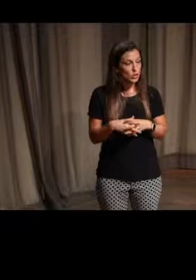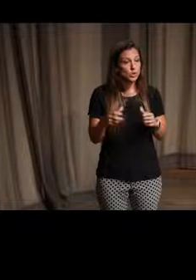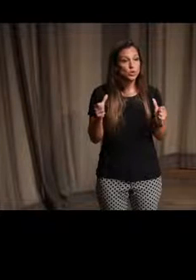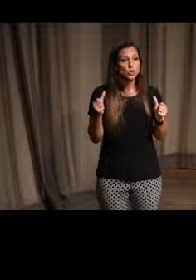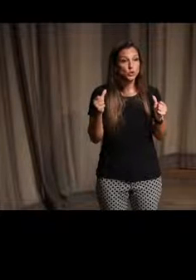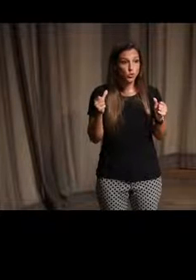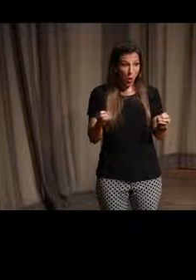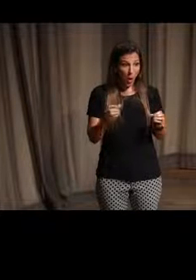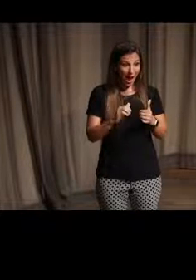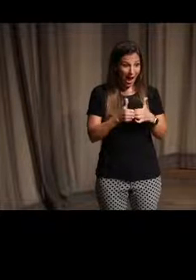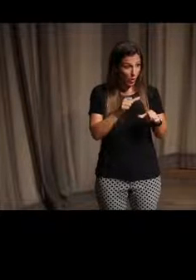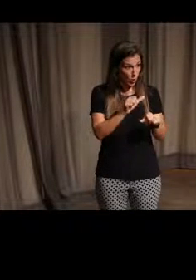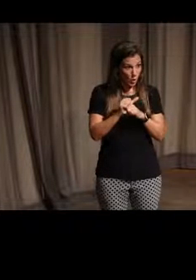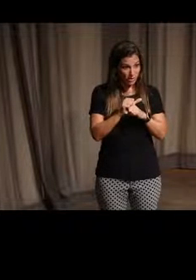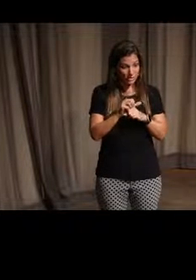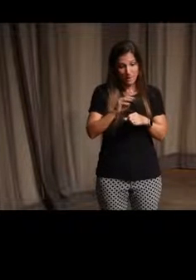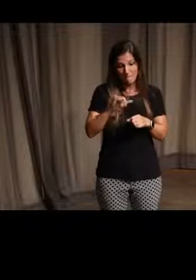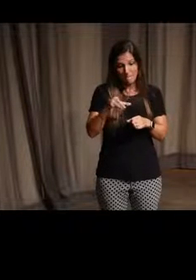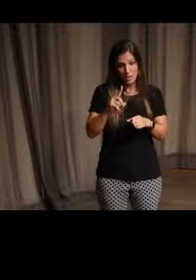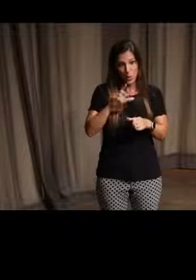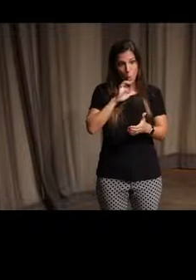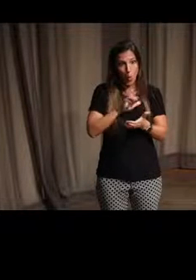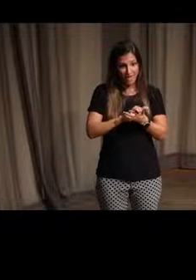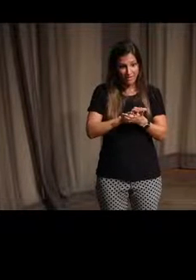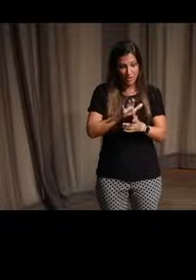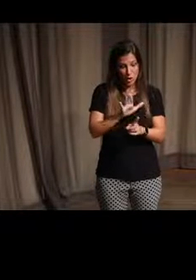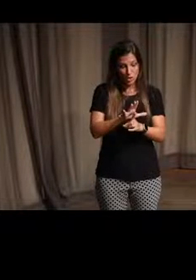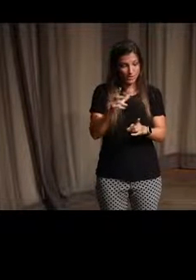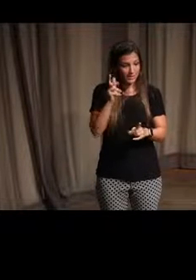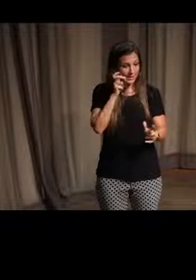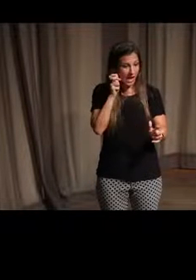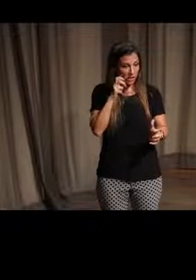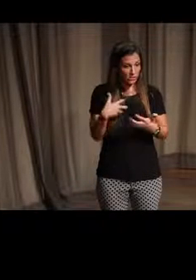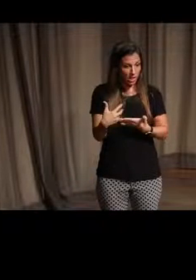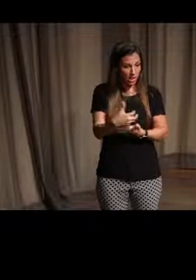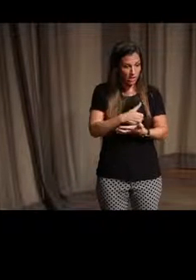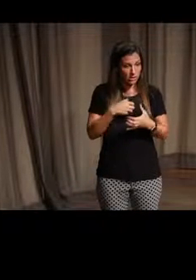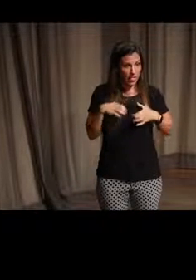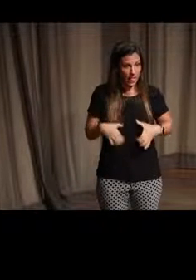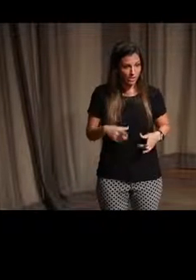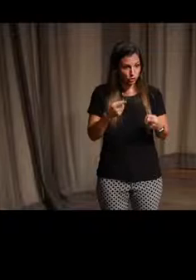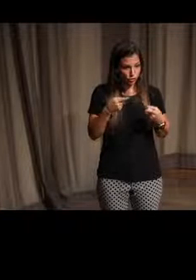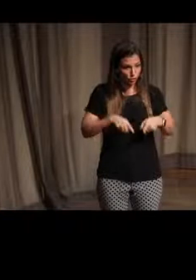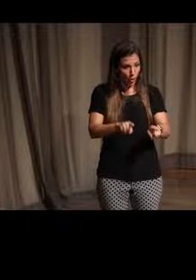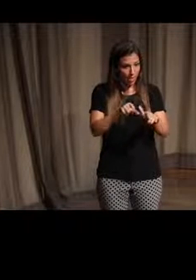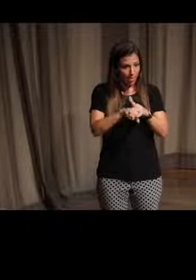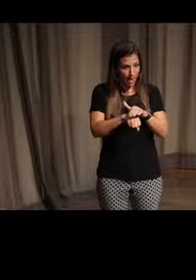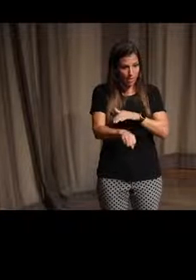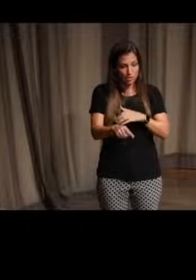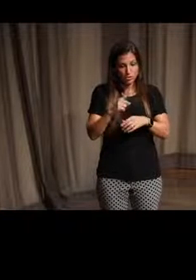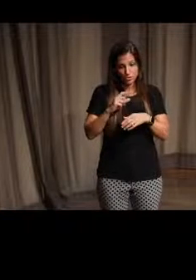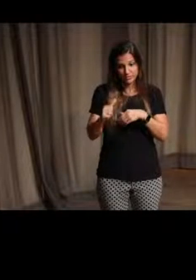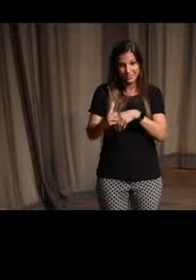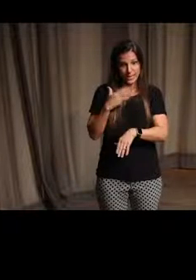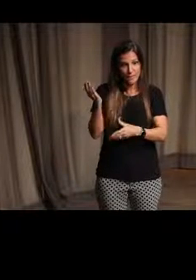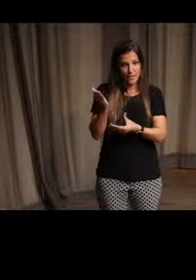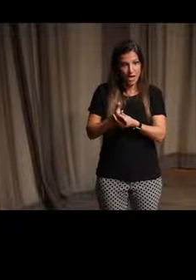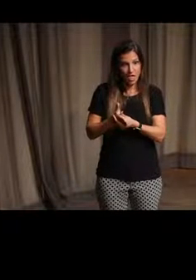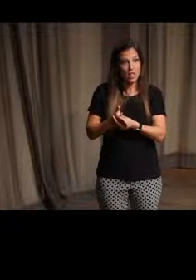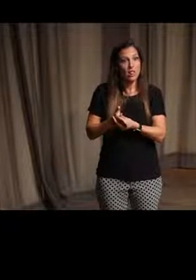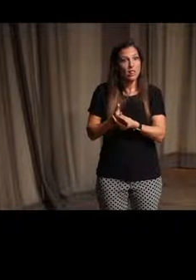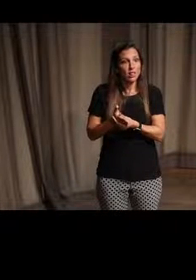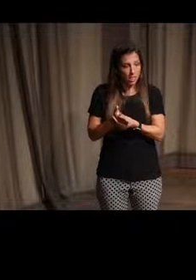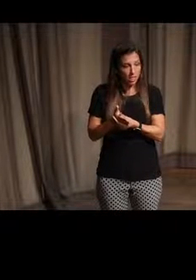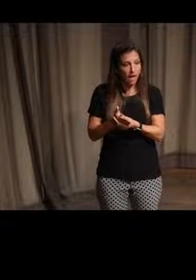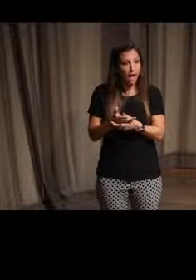So how it works is the midwife collects sounds that her clients make when they're in labor, and then she sends me the file, and